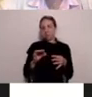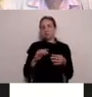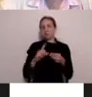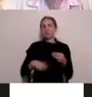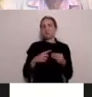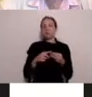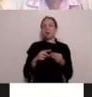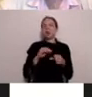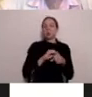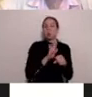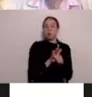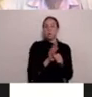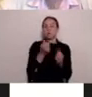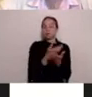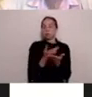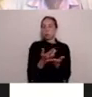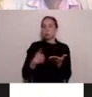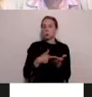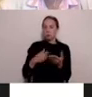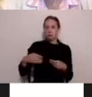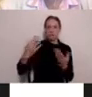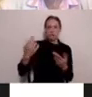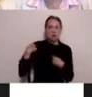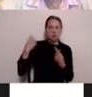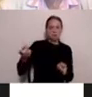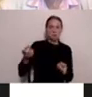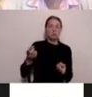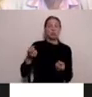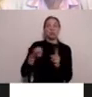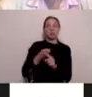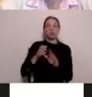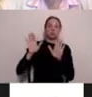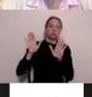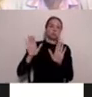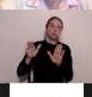COVID-19 resources that we've been able to provide due to generous sponsorships.